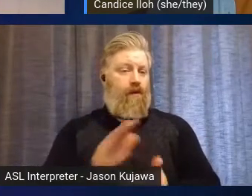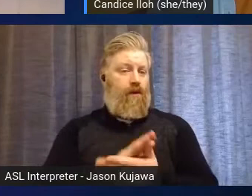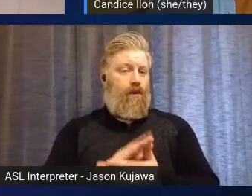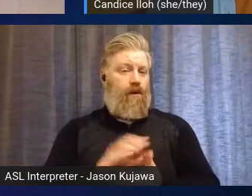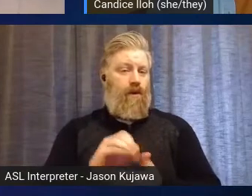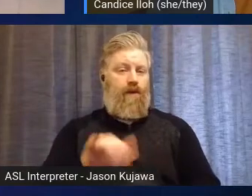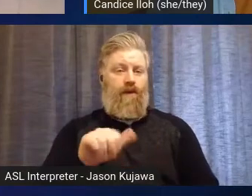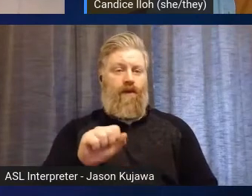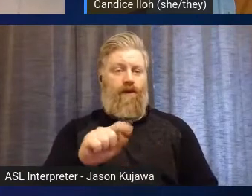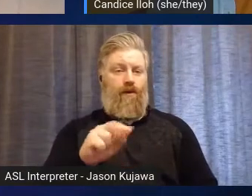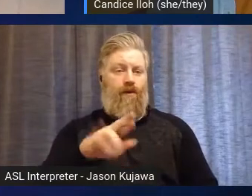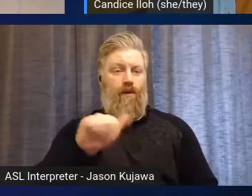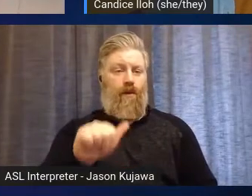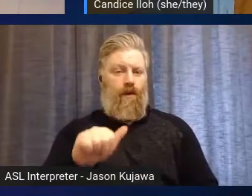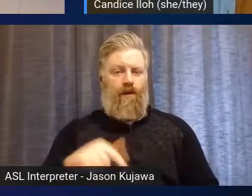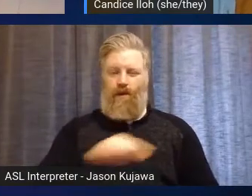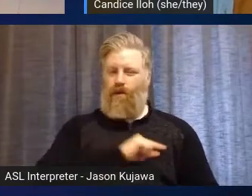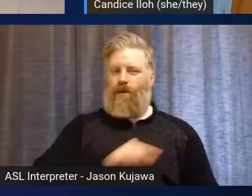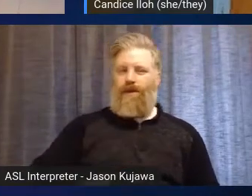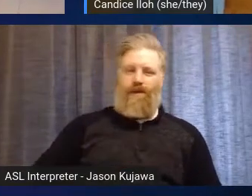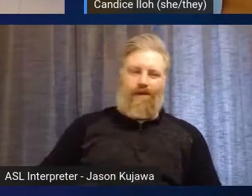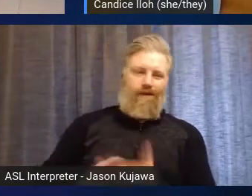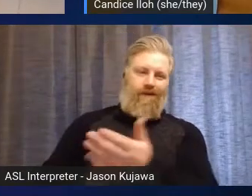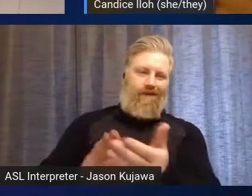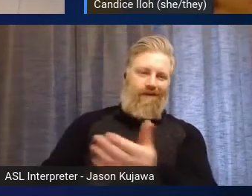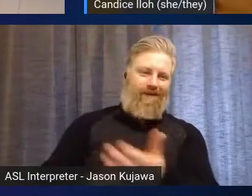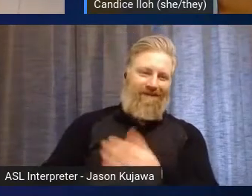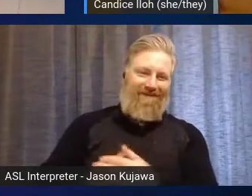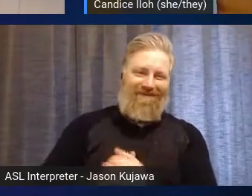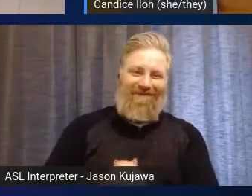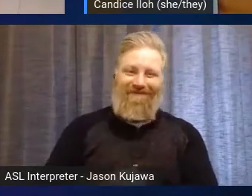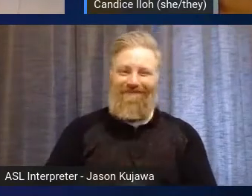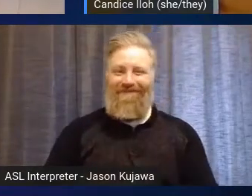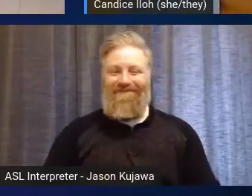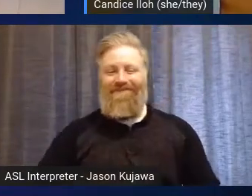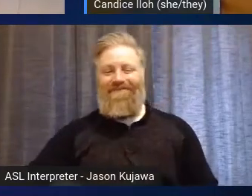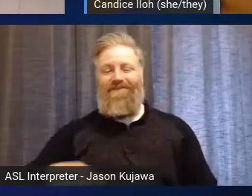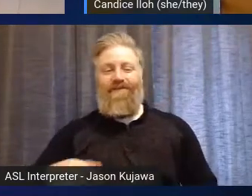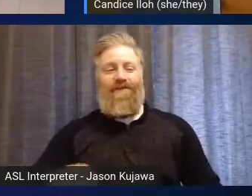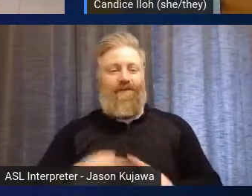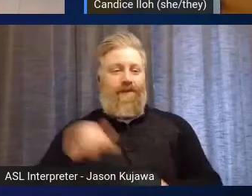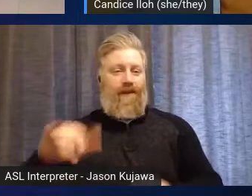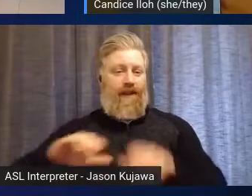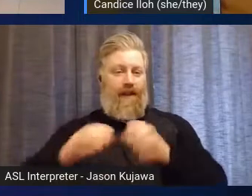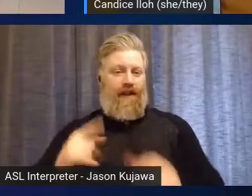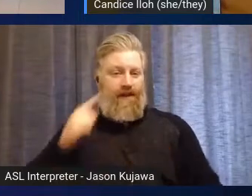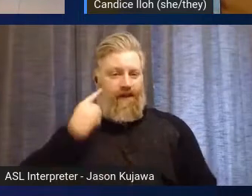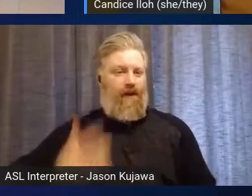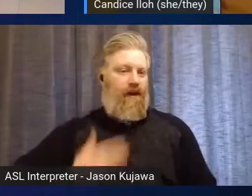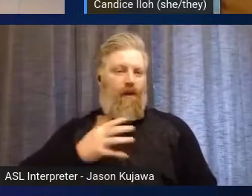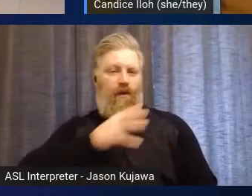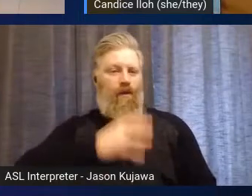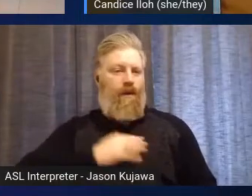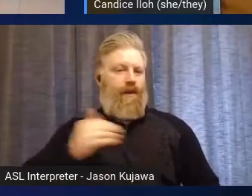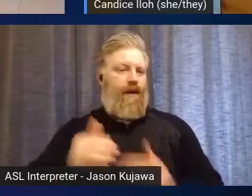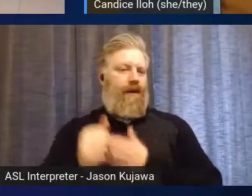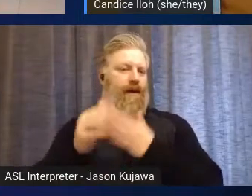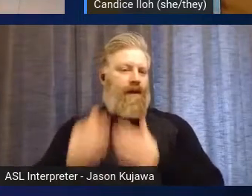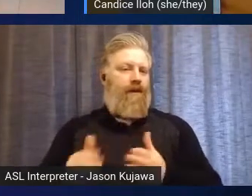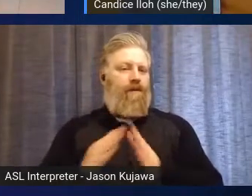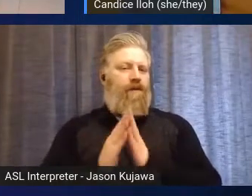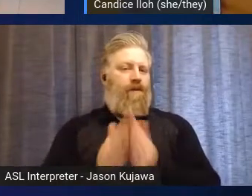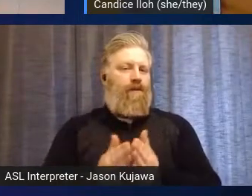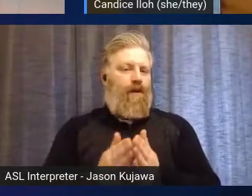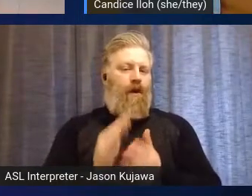to Queens. Shout out to Queens. All right, from the class of the Young Women Leadership School of Astoria, this is a question